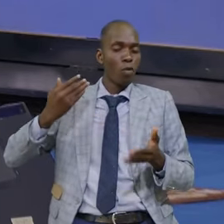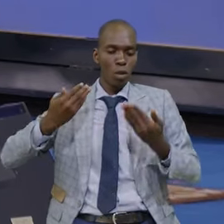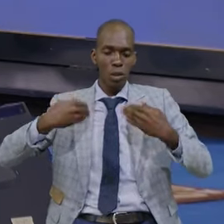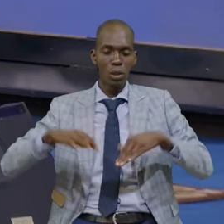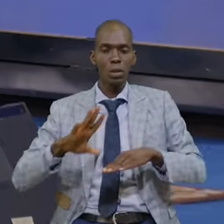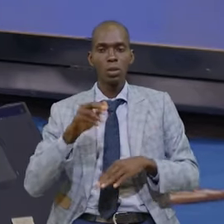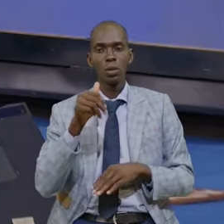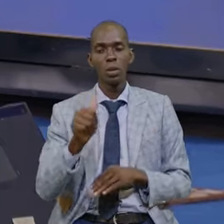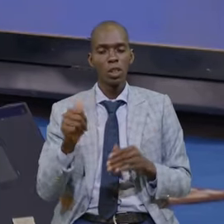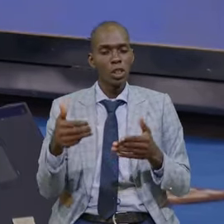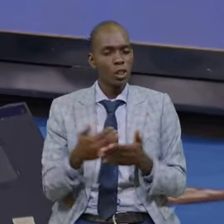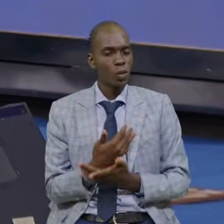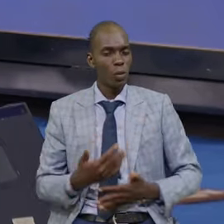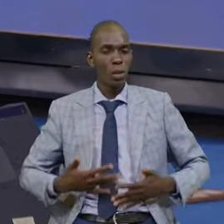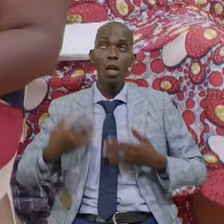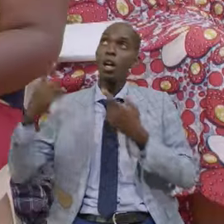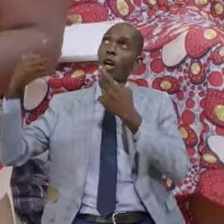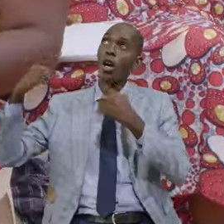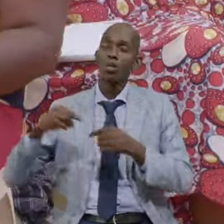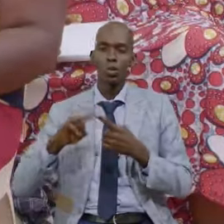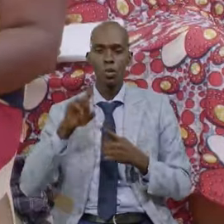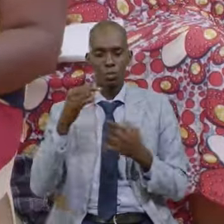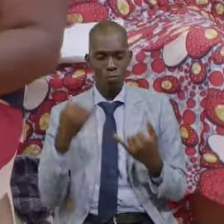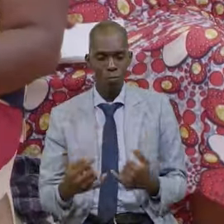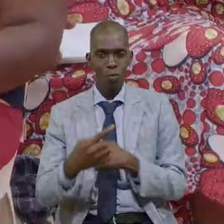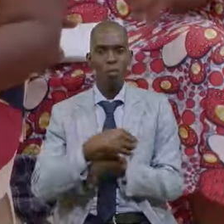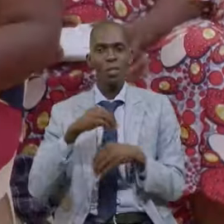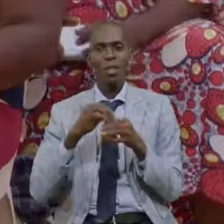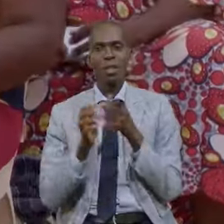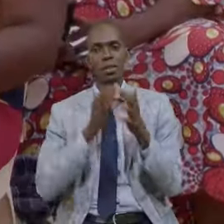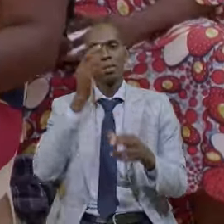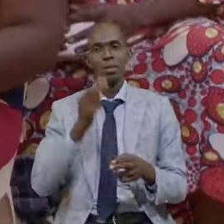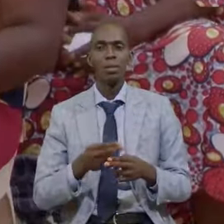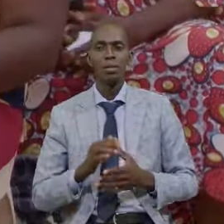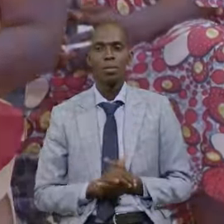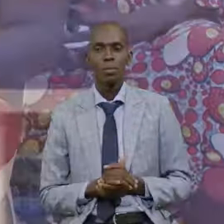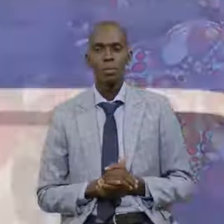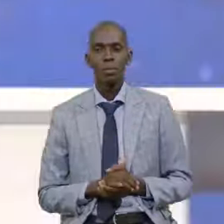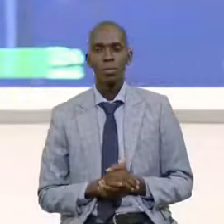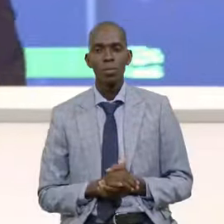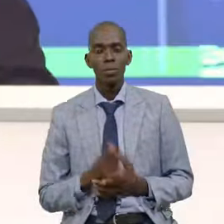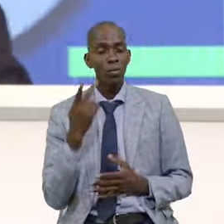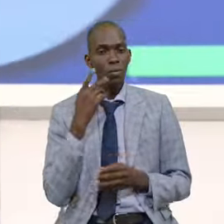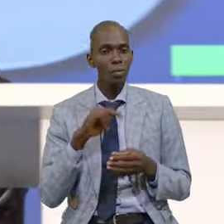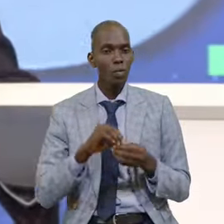coming to you today in Jesus' name. Look at number three here. Number three